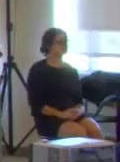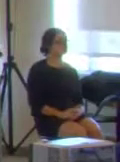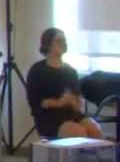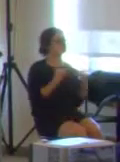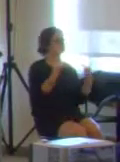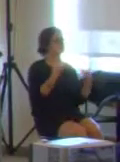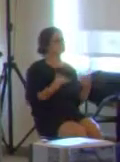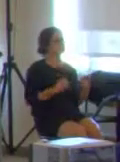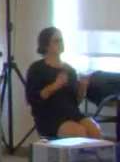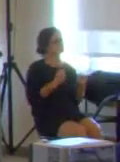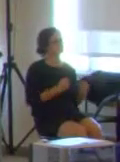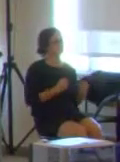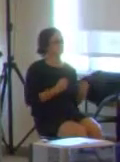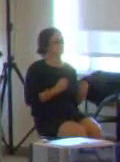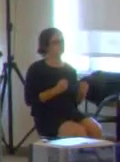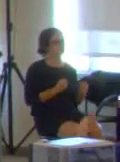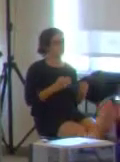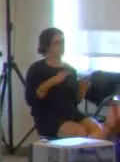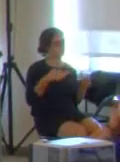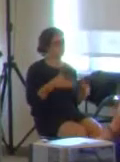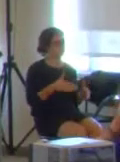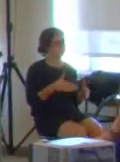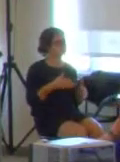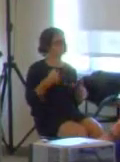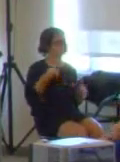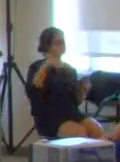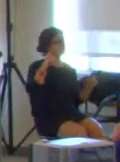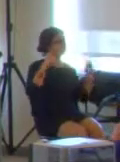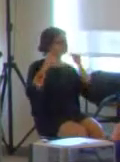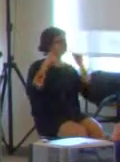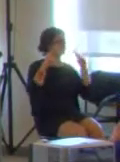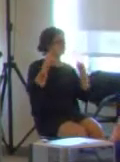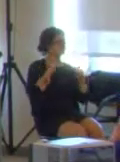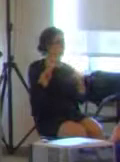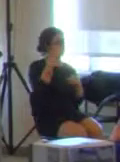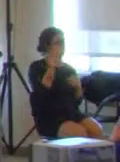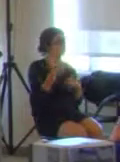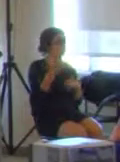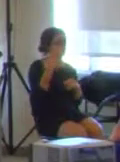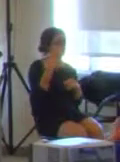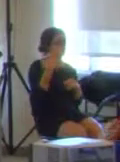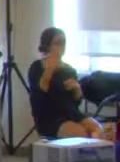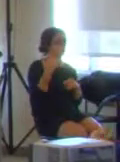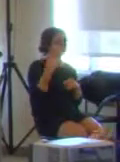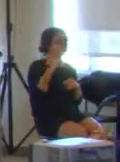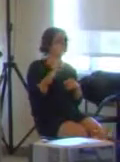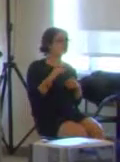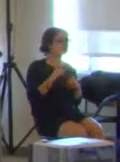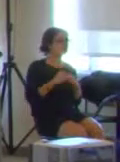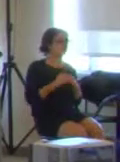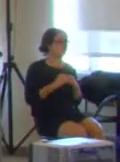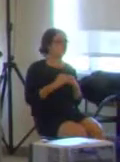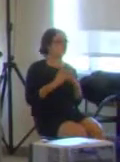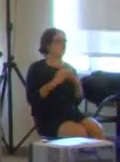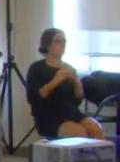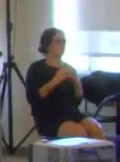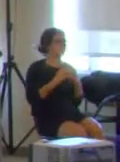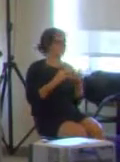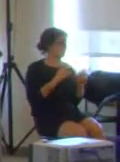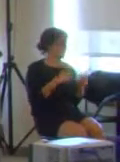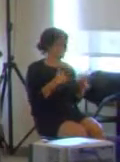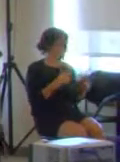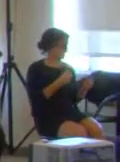Strengths-based is just that. We've heard that concept brought up before, is that you have to build on the strengths that a